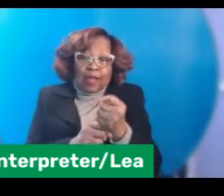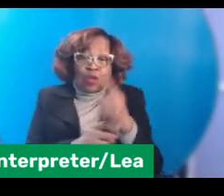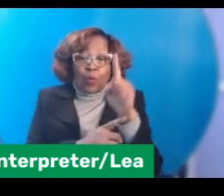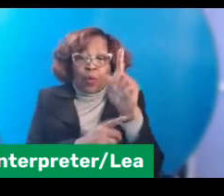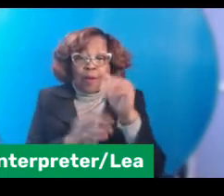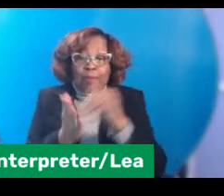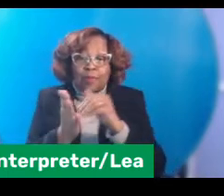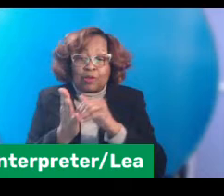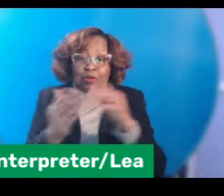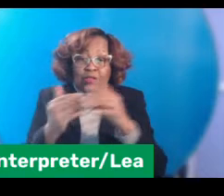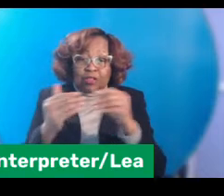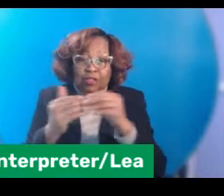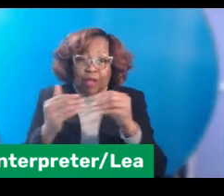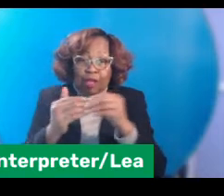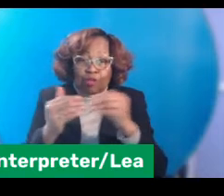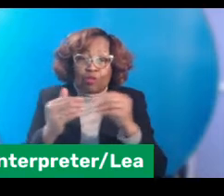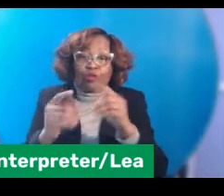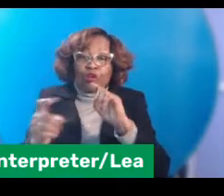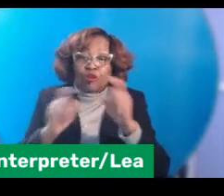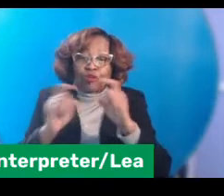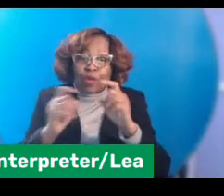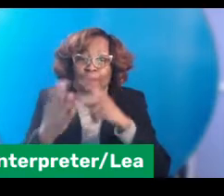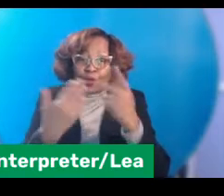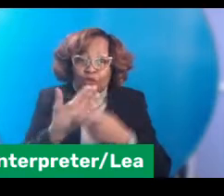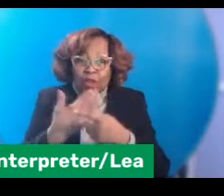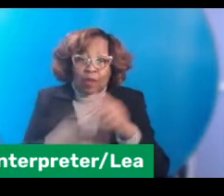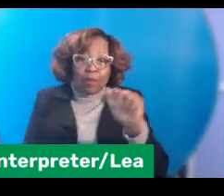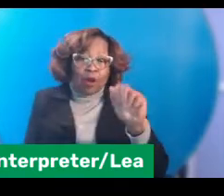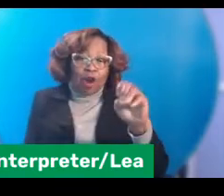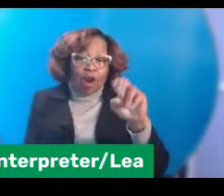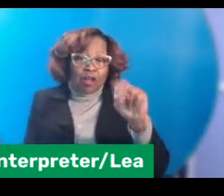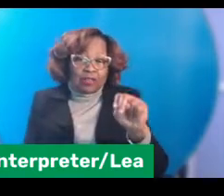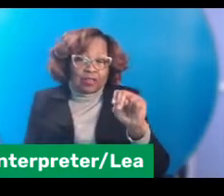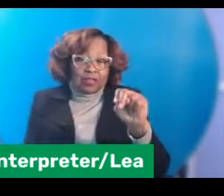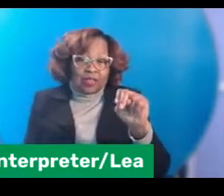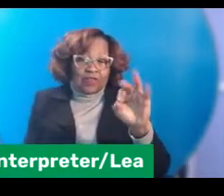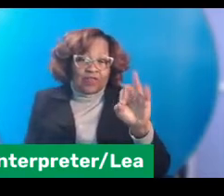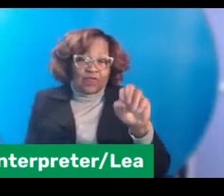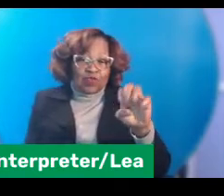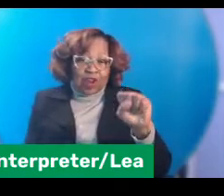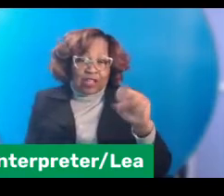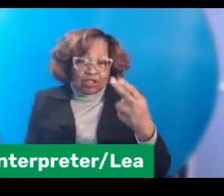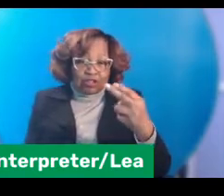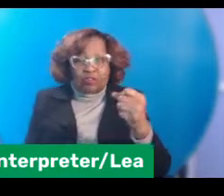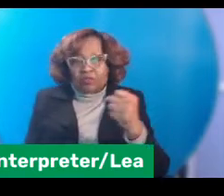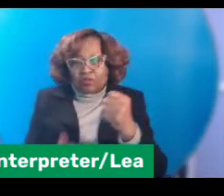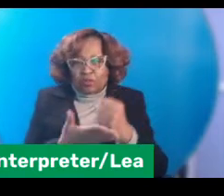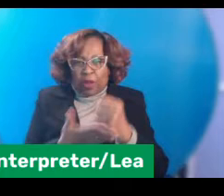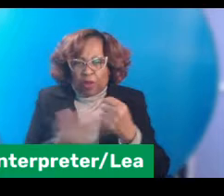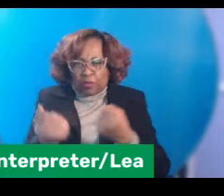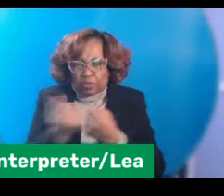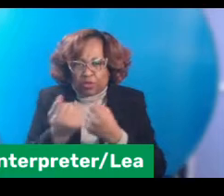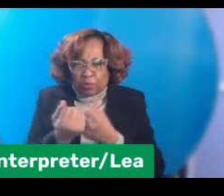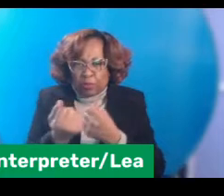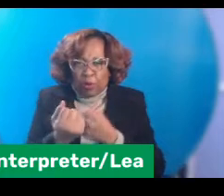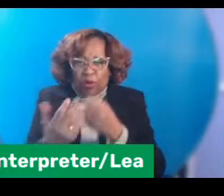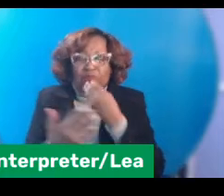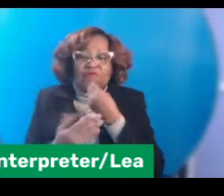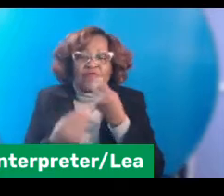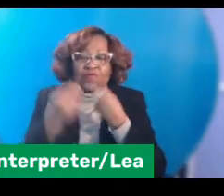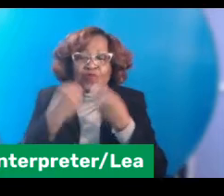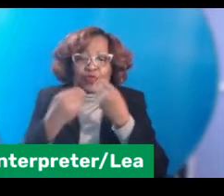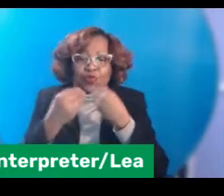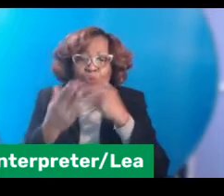Austin Fresh to support healthy, affordable food access in Austin. At that time, we started calling together the